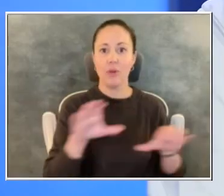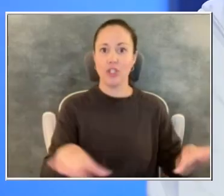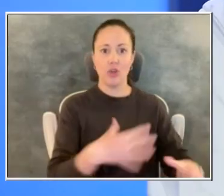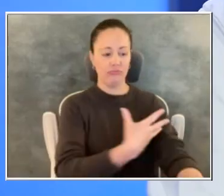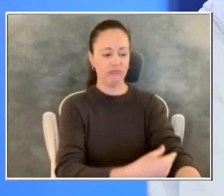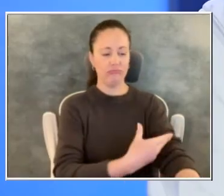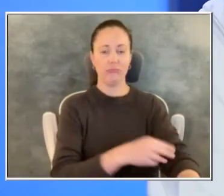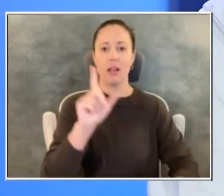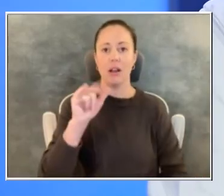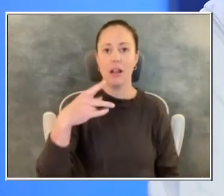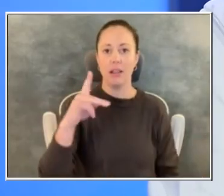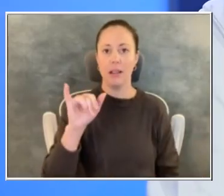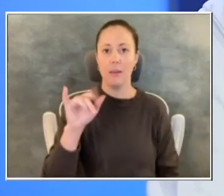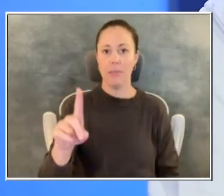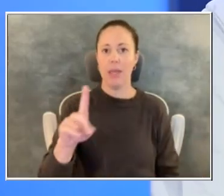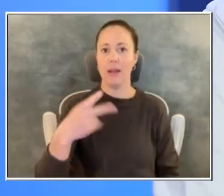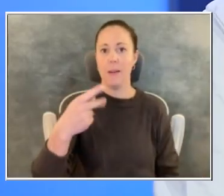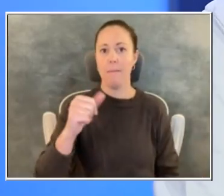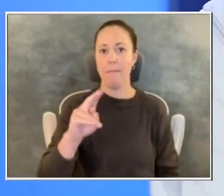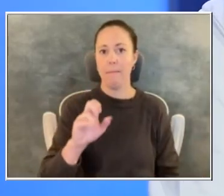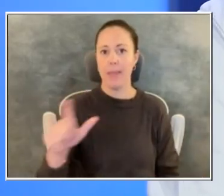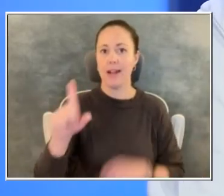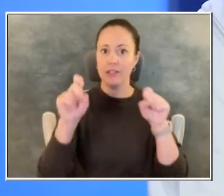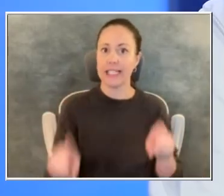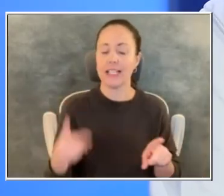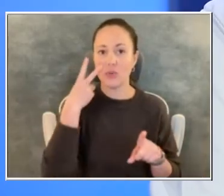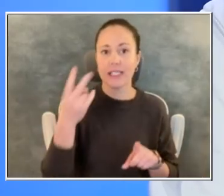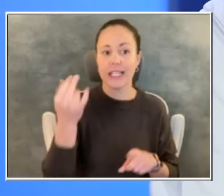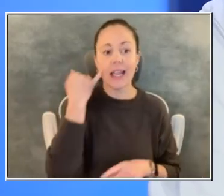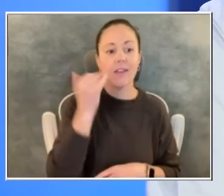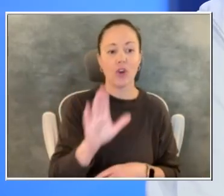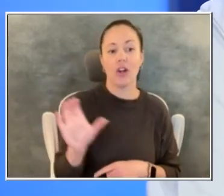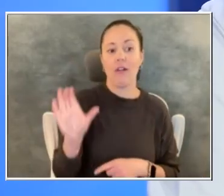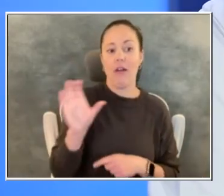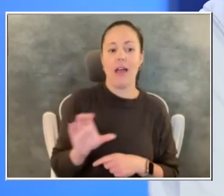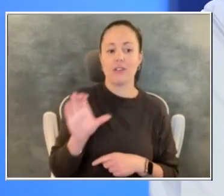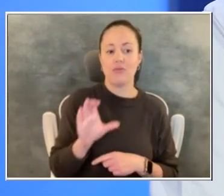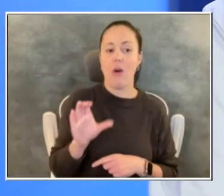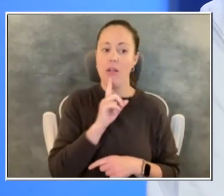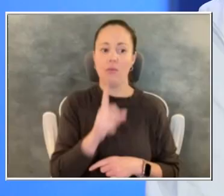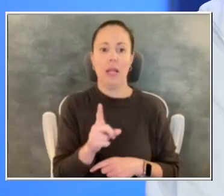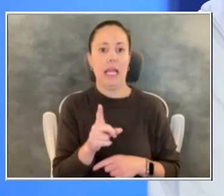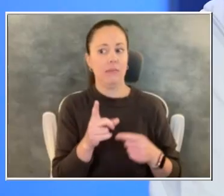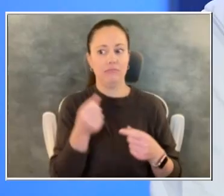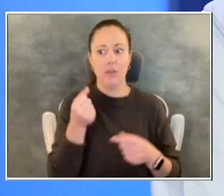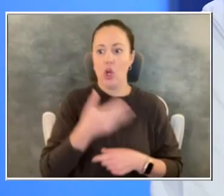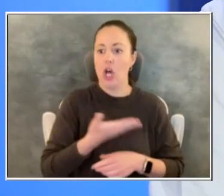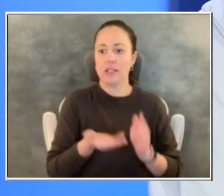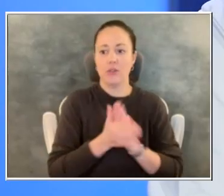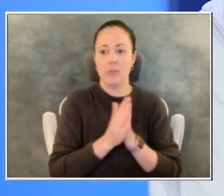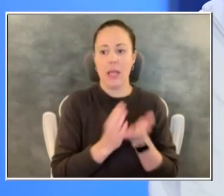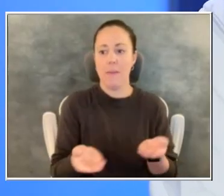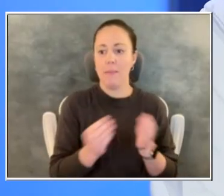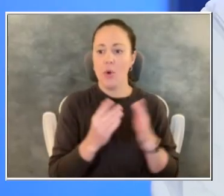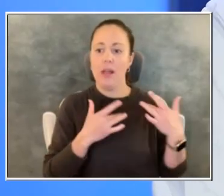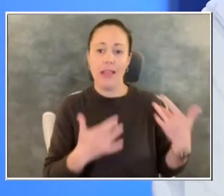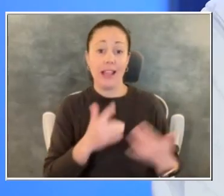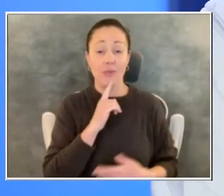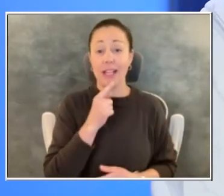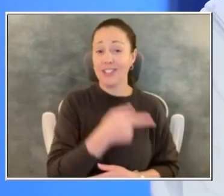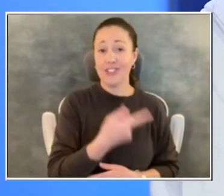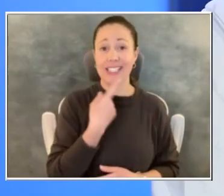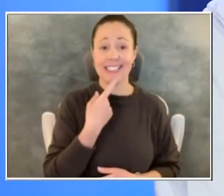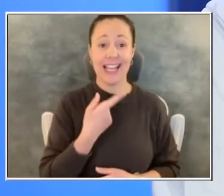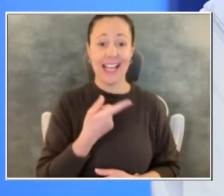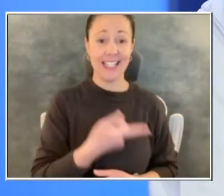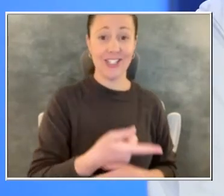to see if that's something that has made this more likely for her, because she said that she taught nutrition,